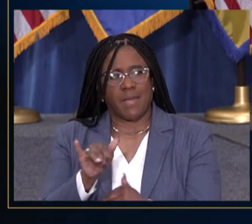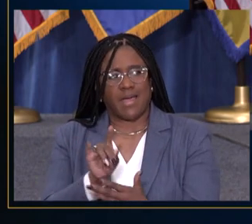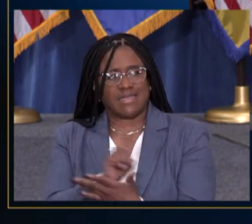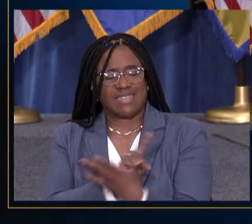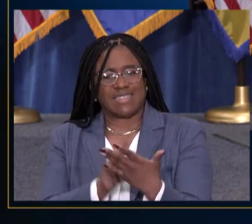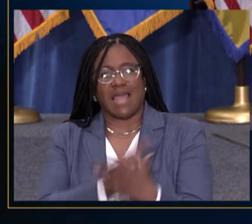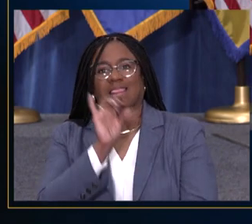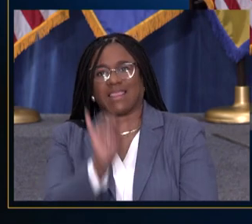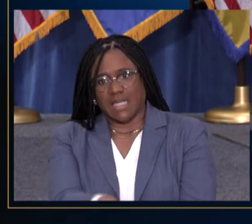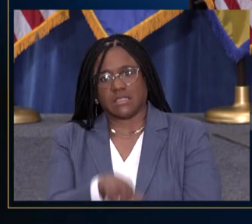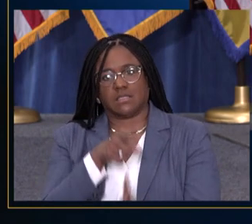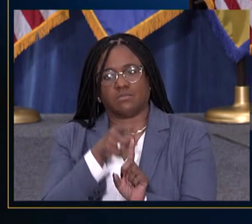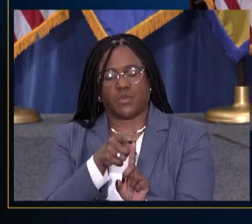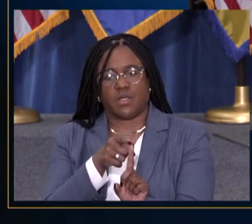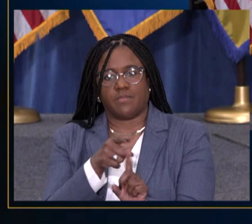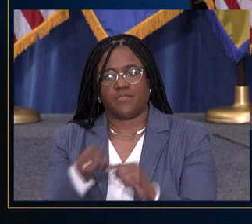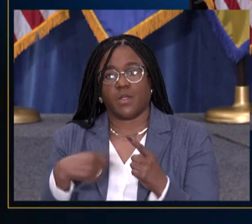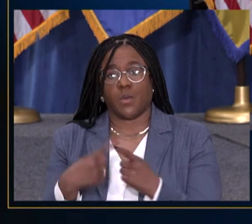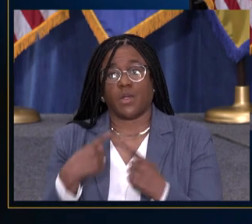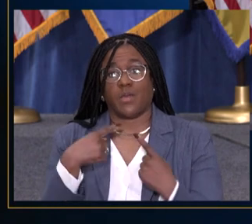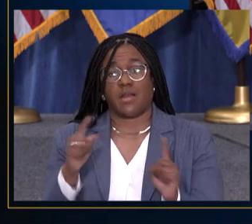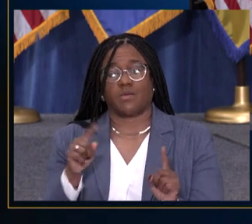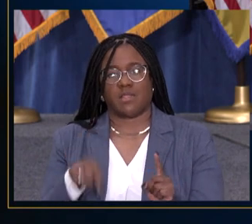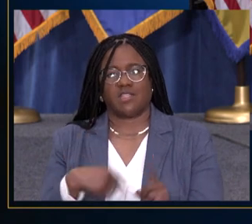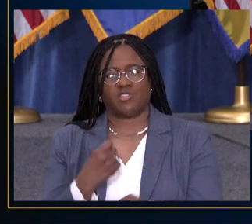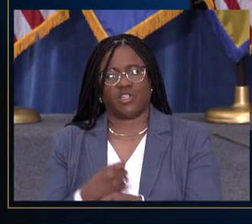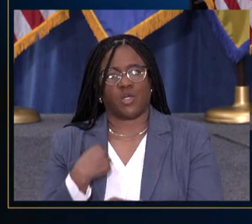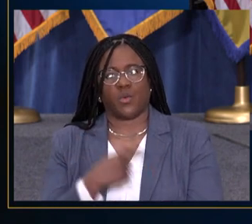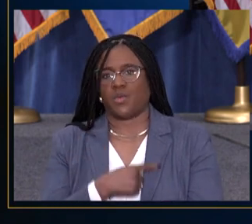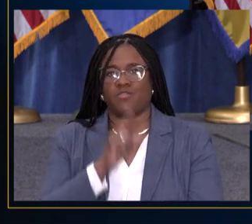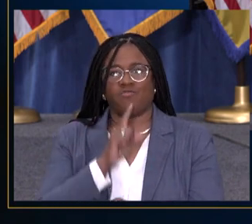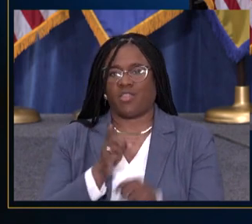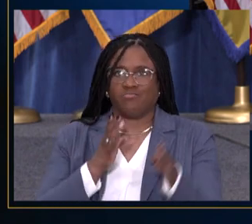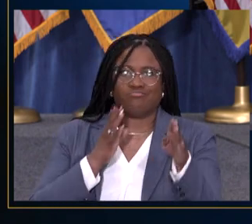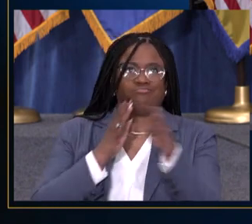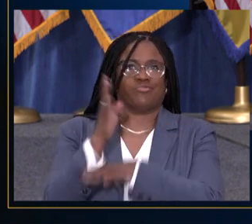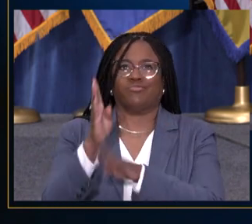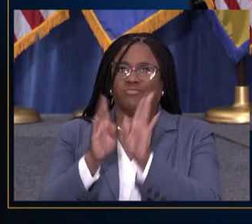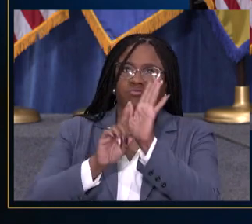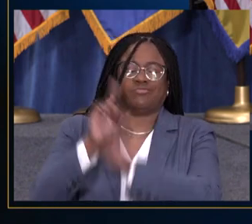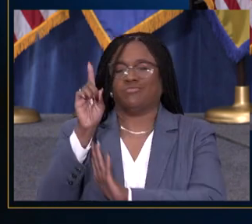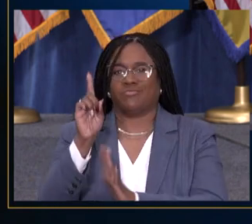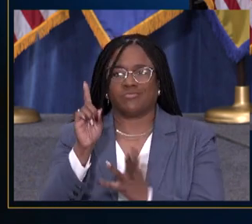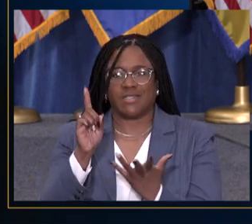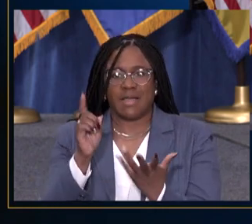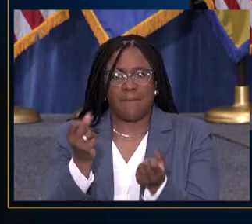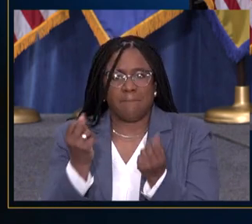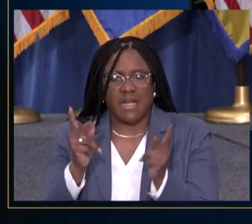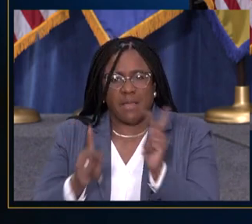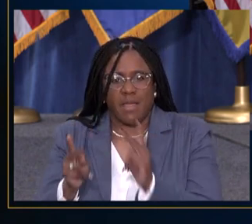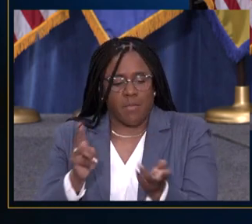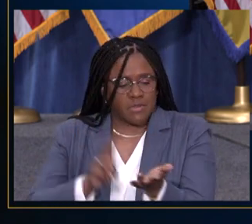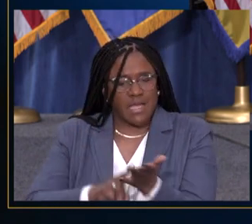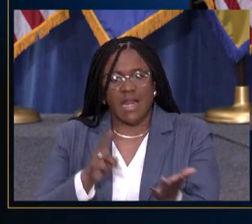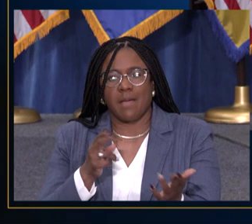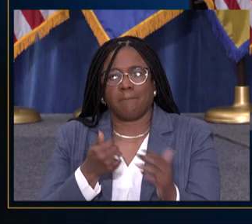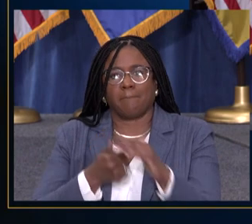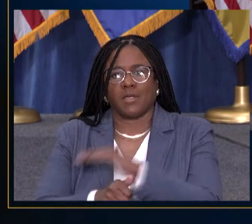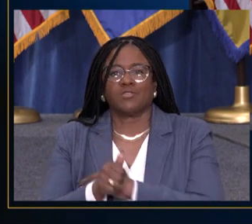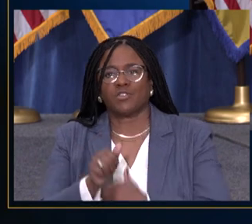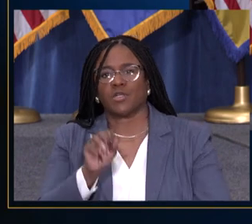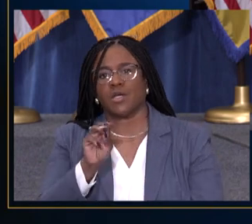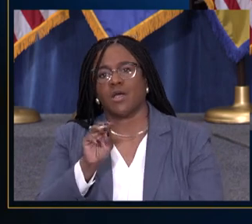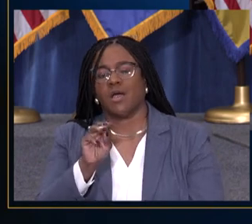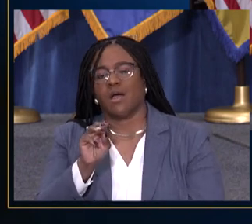that's why when we announced this year that we broke records on signups for Marketplace under the Affordable Care